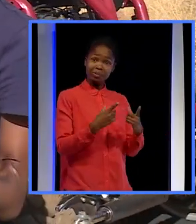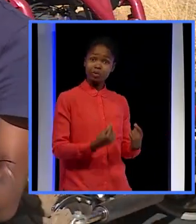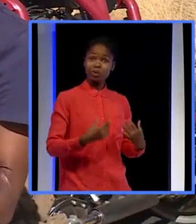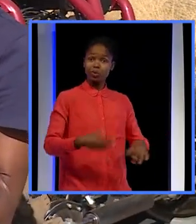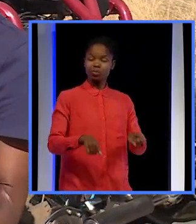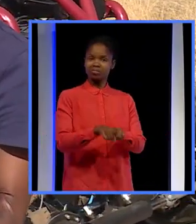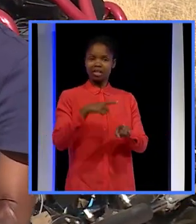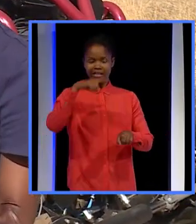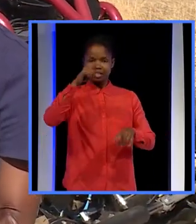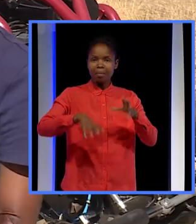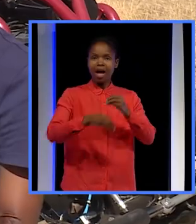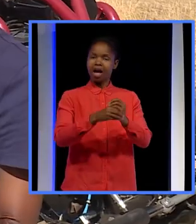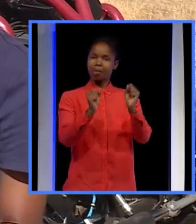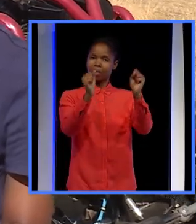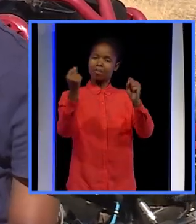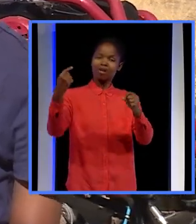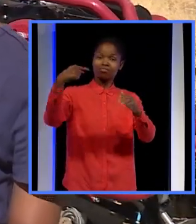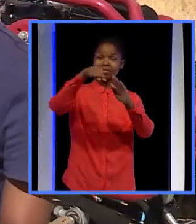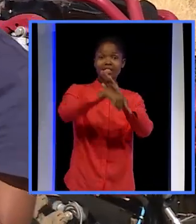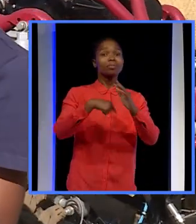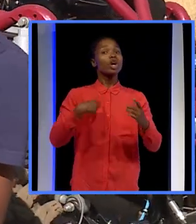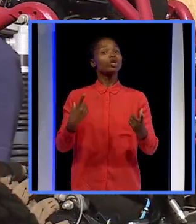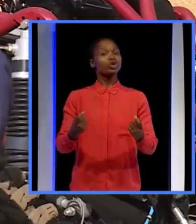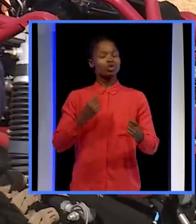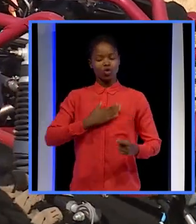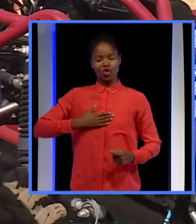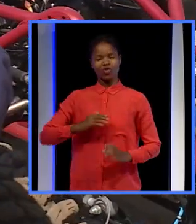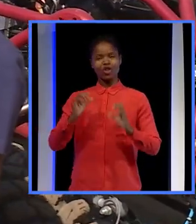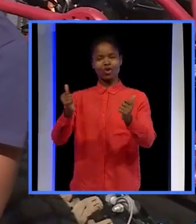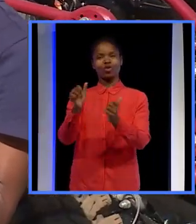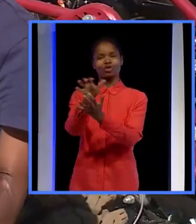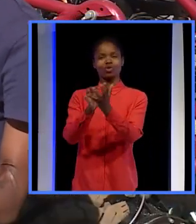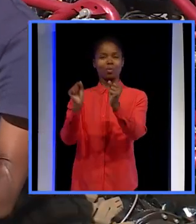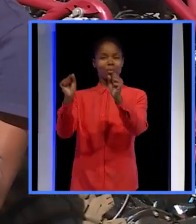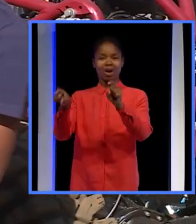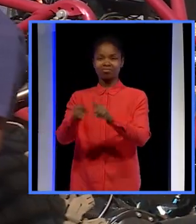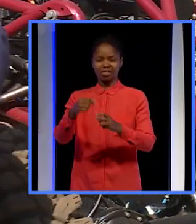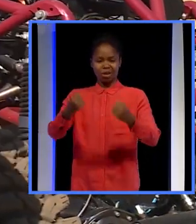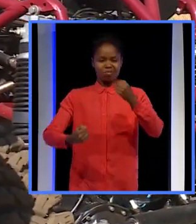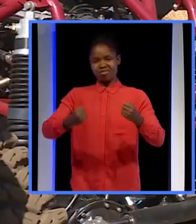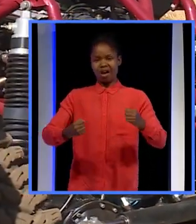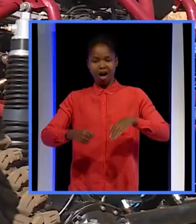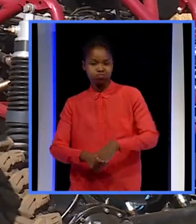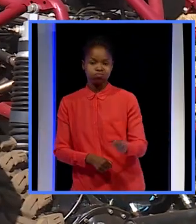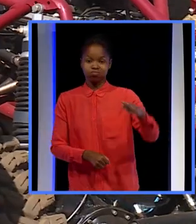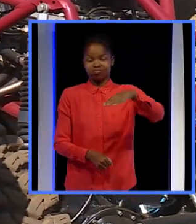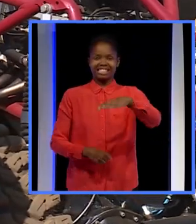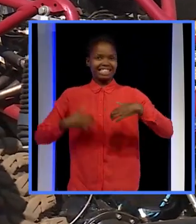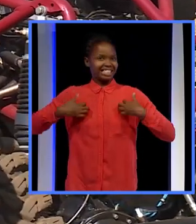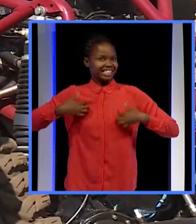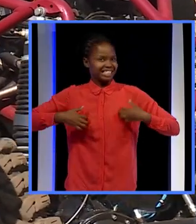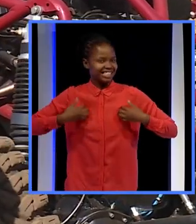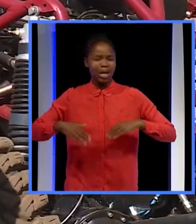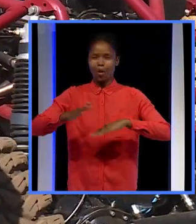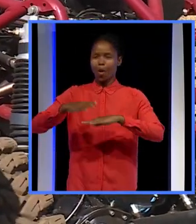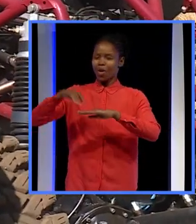just adding the spices and everything, I'm going to look for a feel-good story because I'm already feeling good about these machines behind me. It's going to be so much fun. I'm going to look for